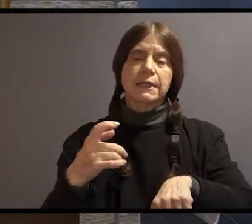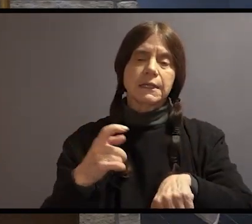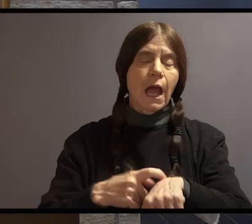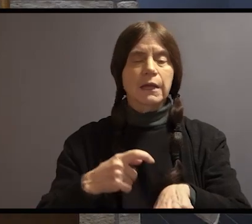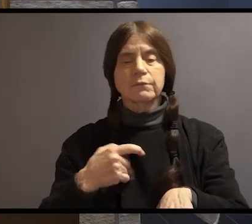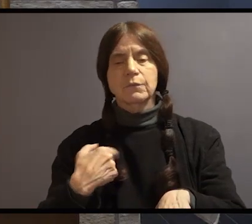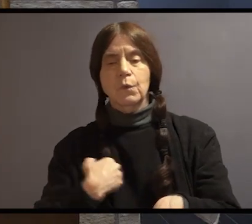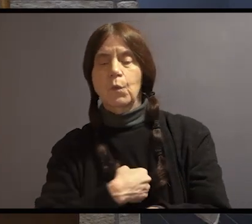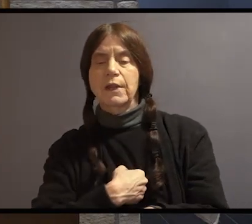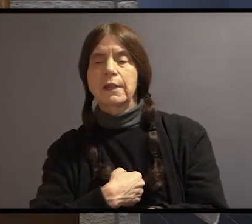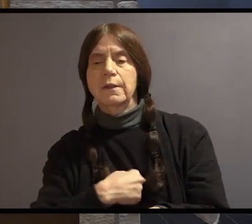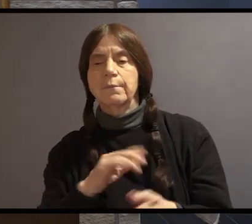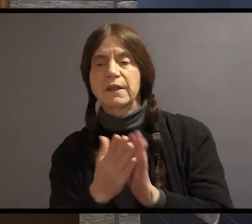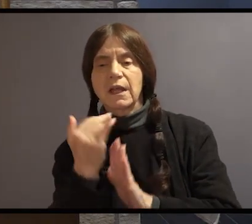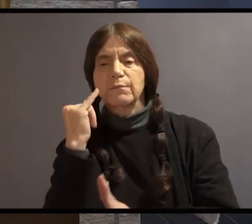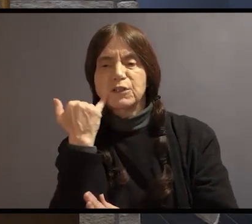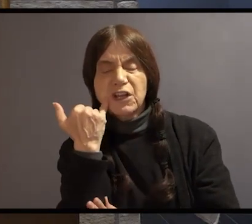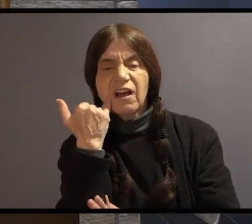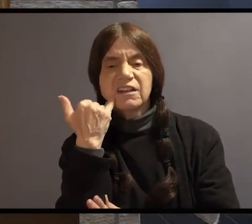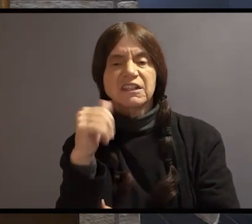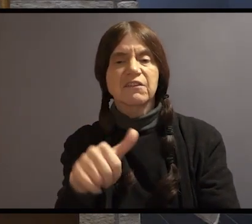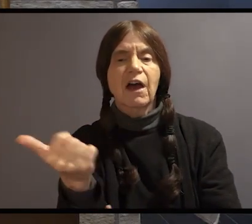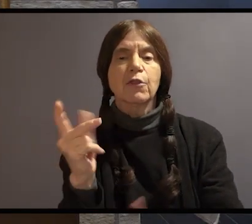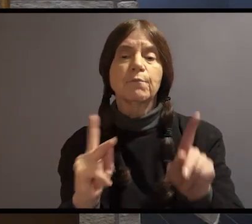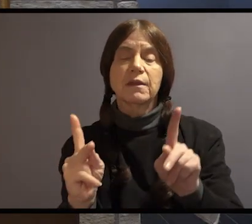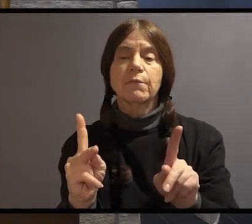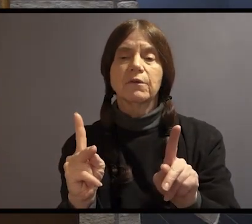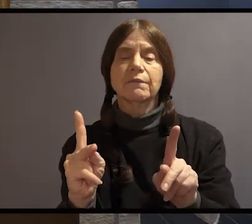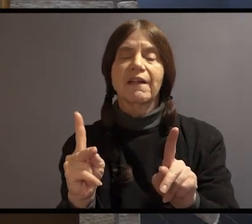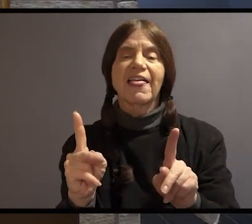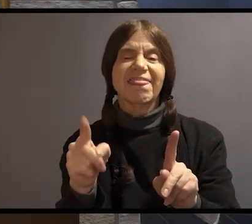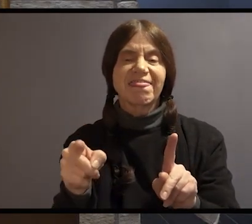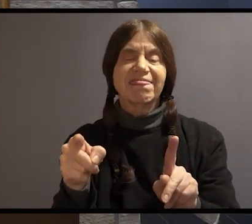jealous of our neighbor.